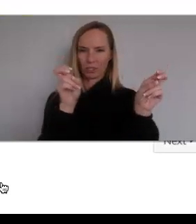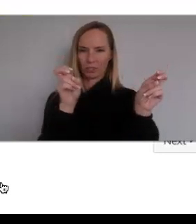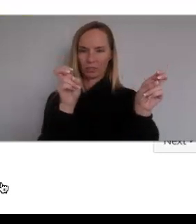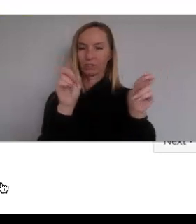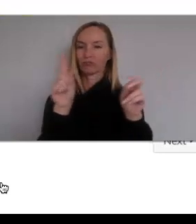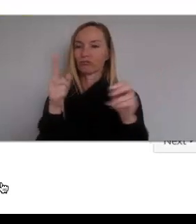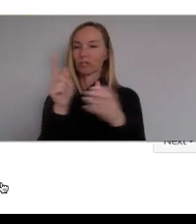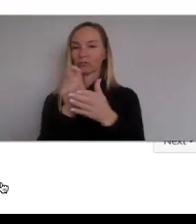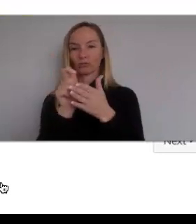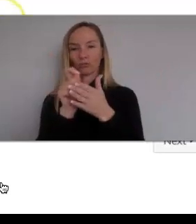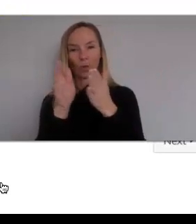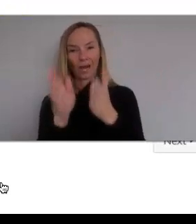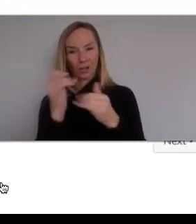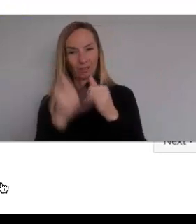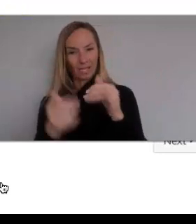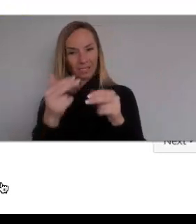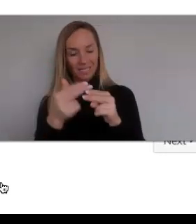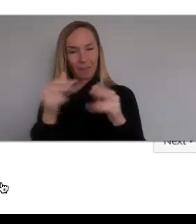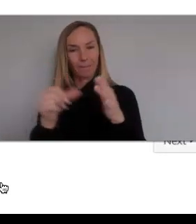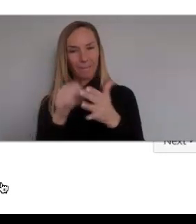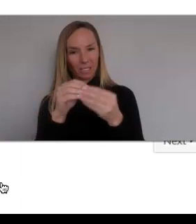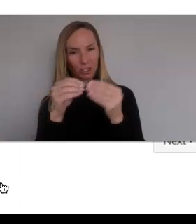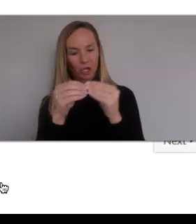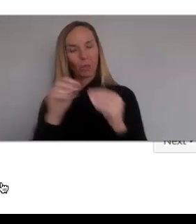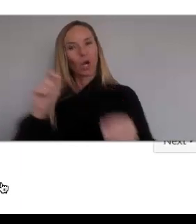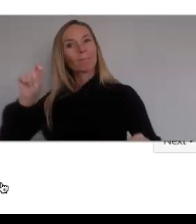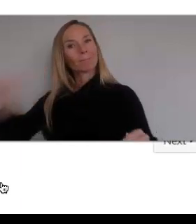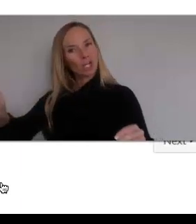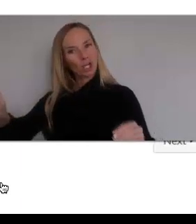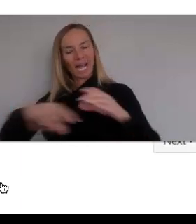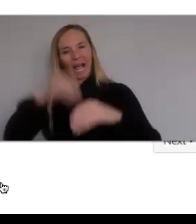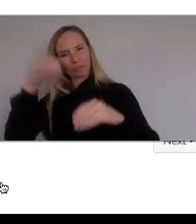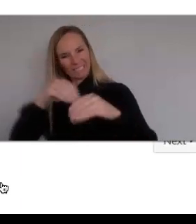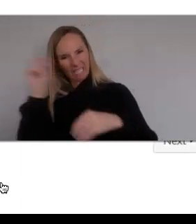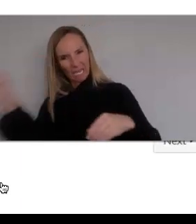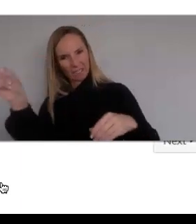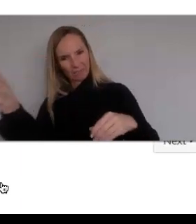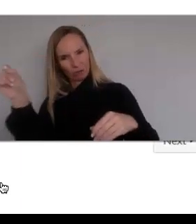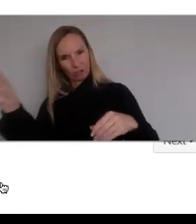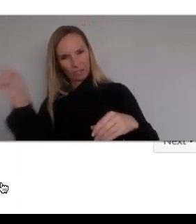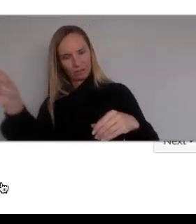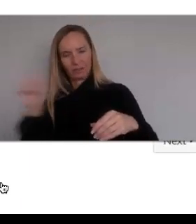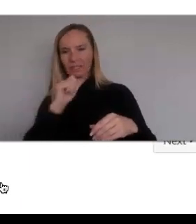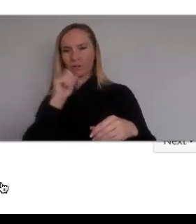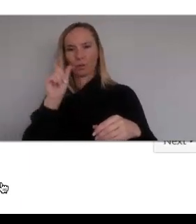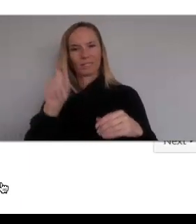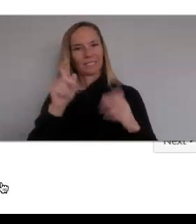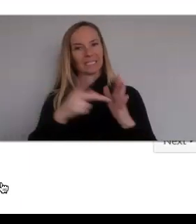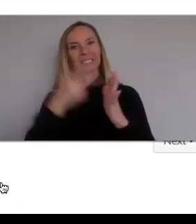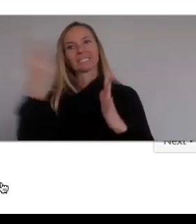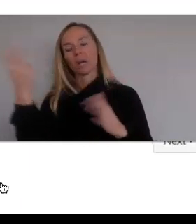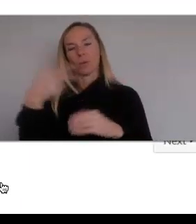the author's last name, page number, and then the period goes on the outside here. Okay, so you don't need double